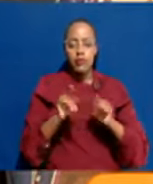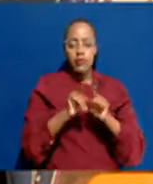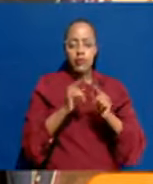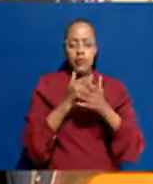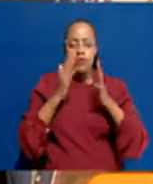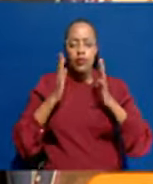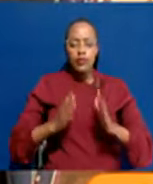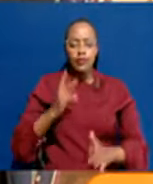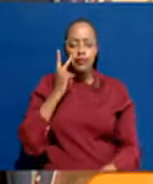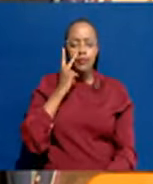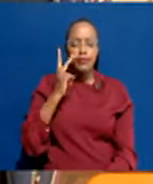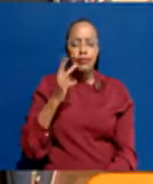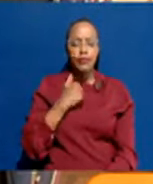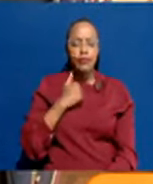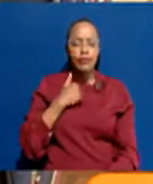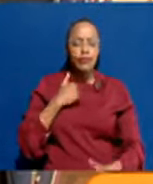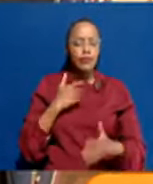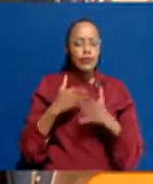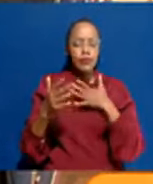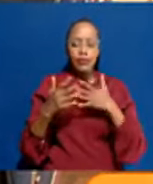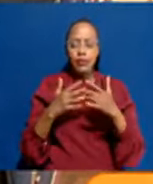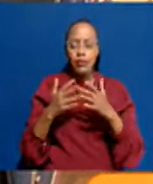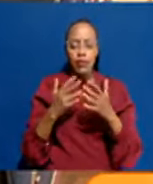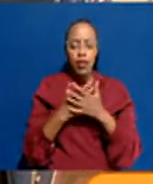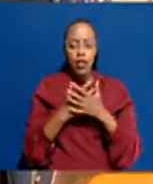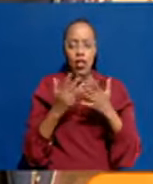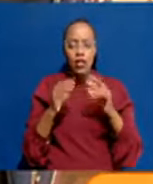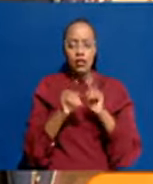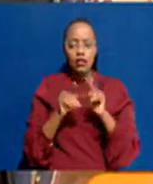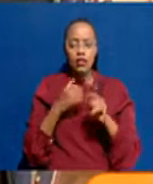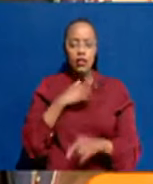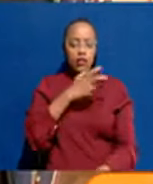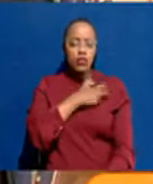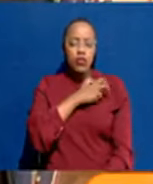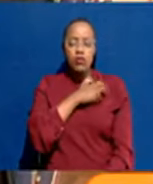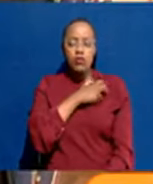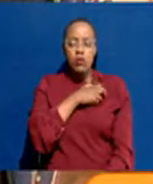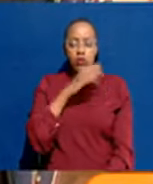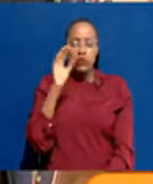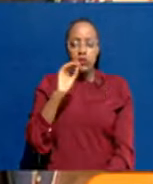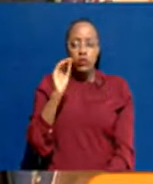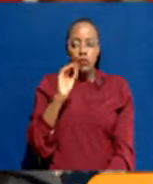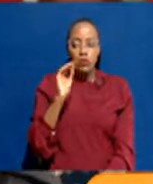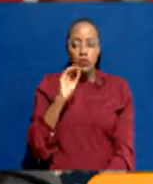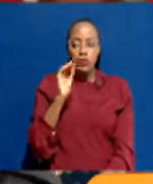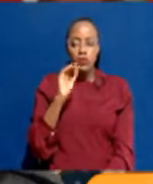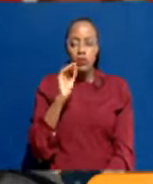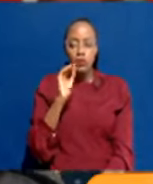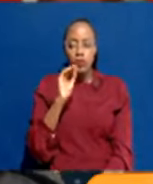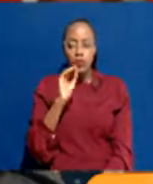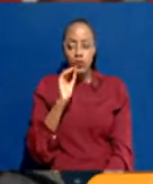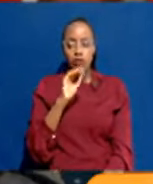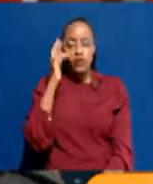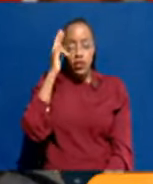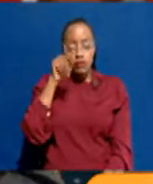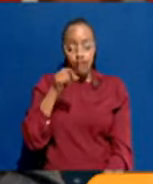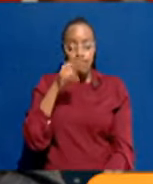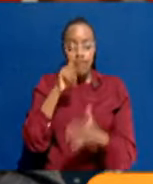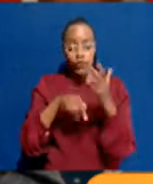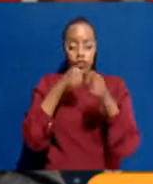Nobody can see there is a vacuum or anything, or there is no consultations, important consultations. And that's what he